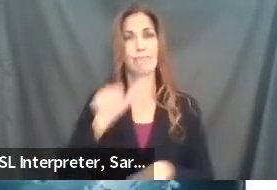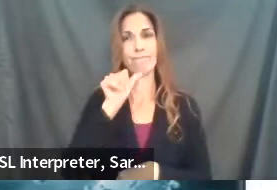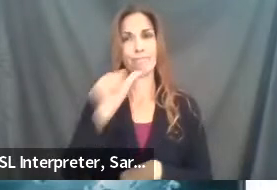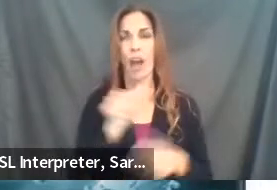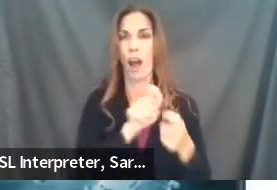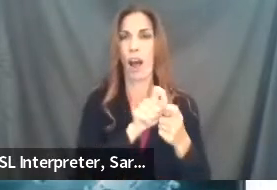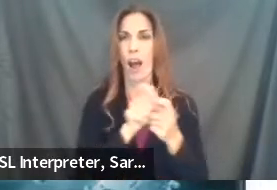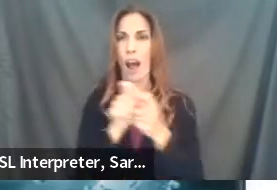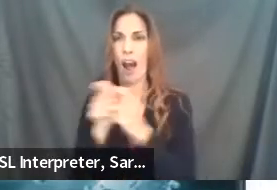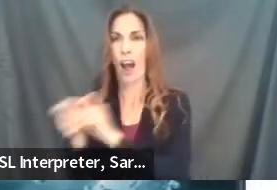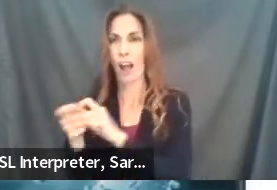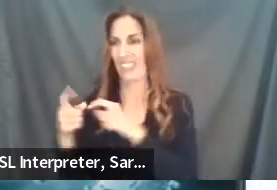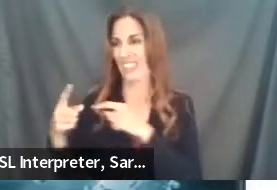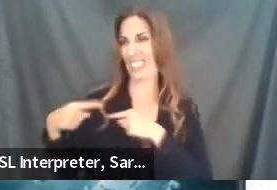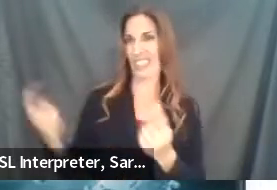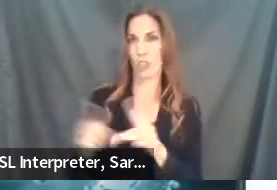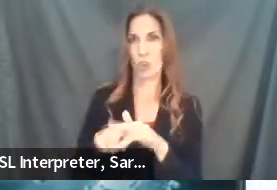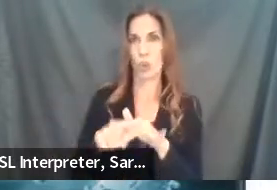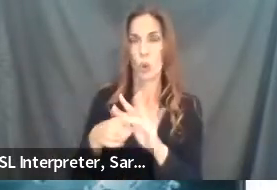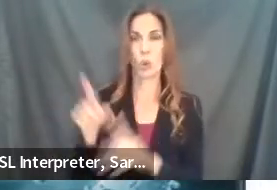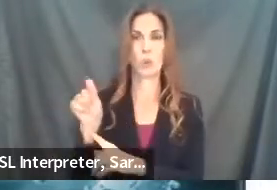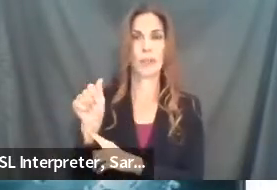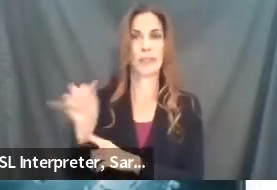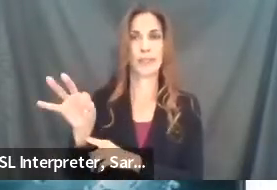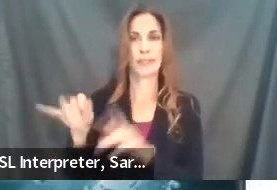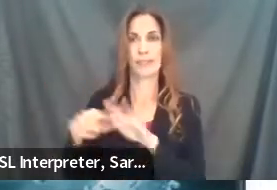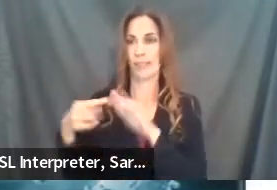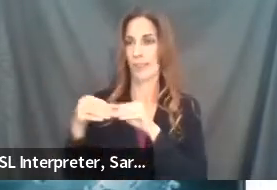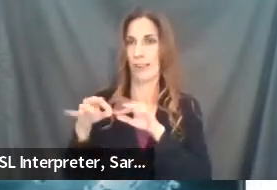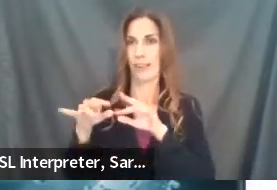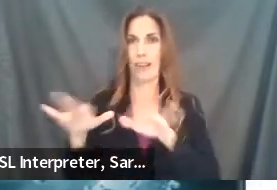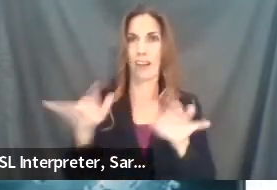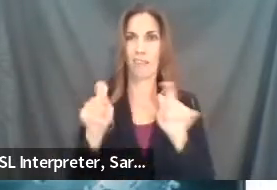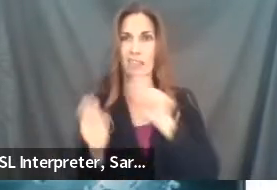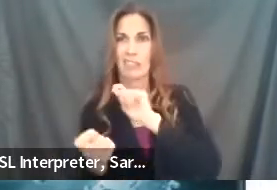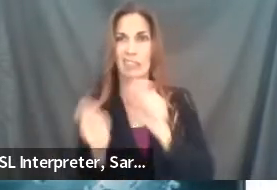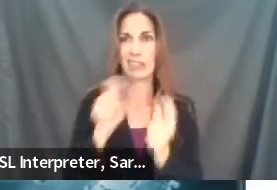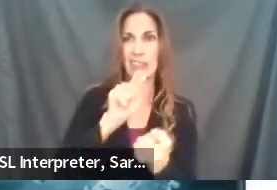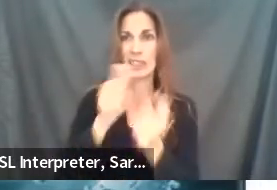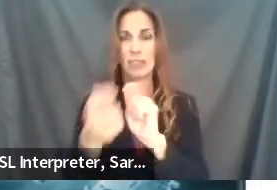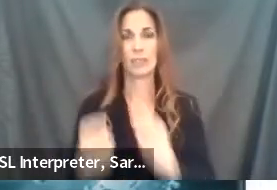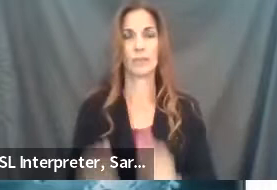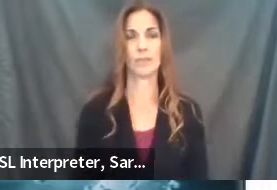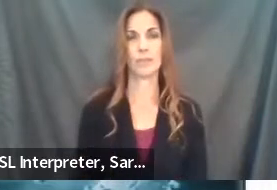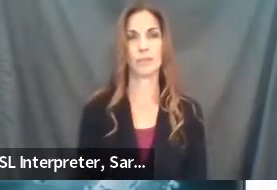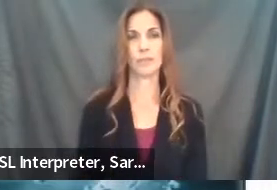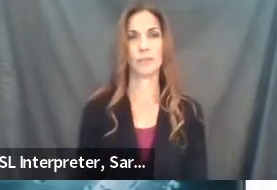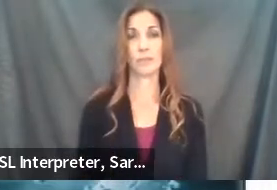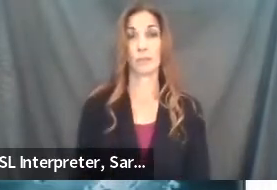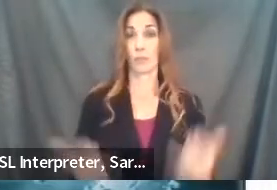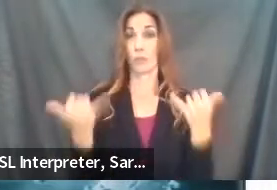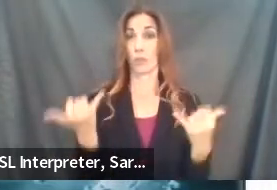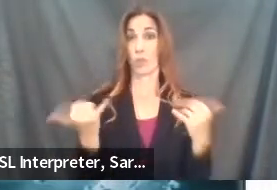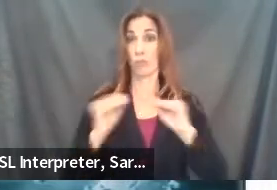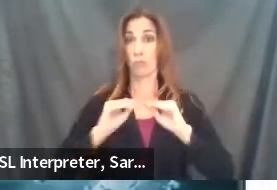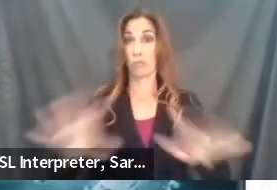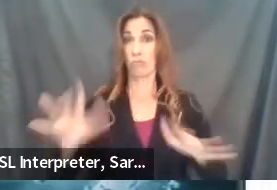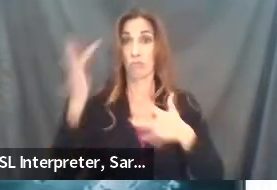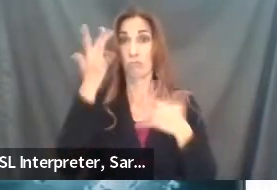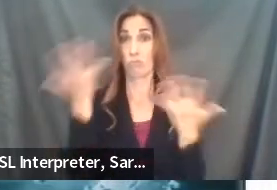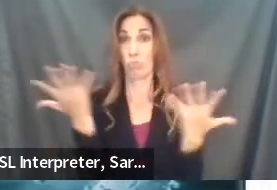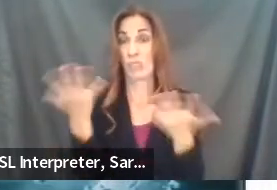in 2019. The most current circulating variant is Omicron.